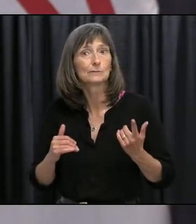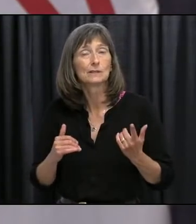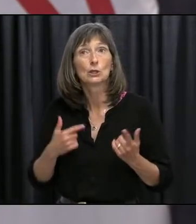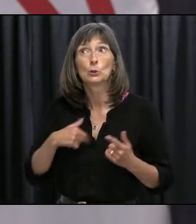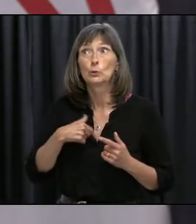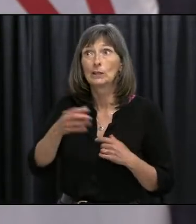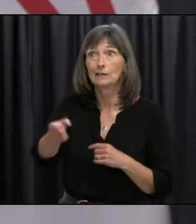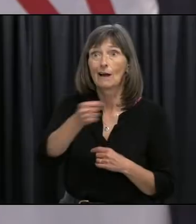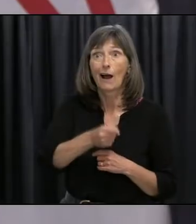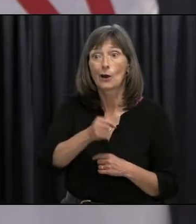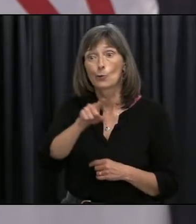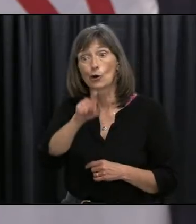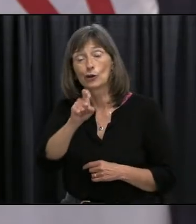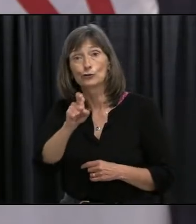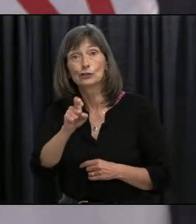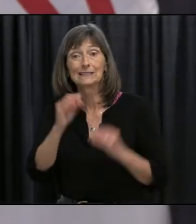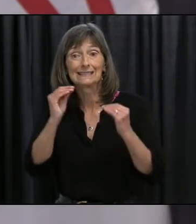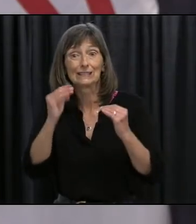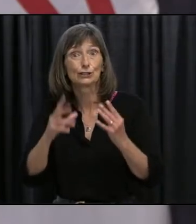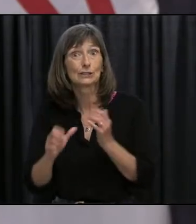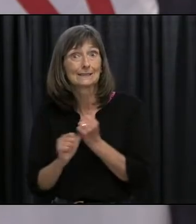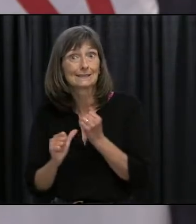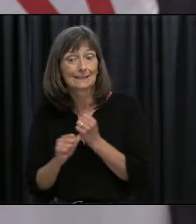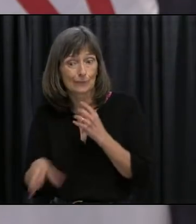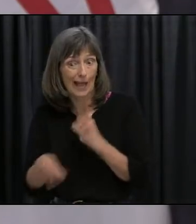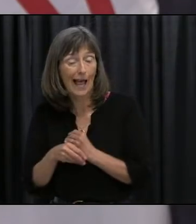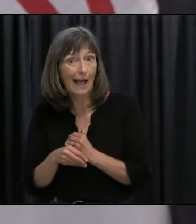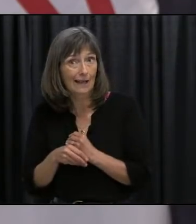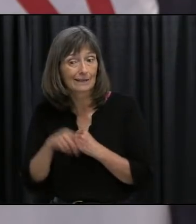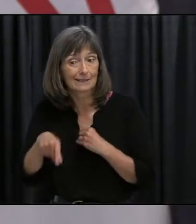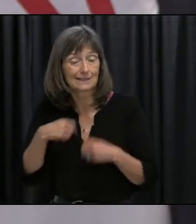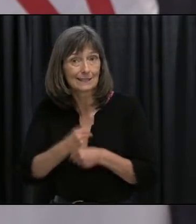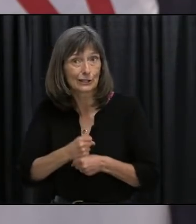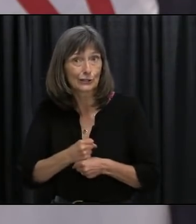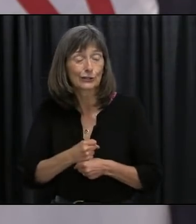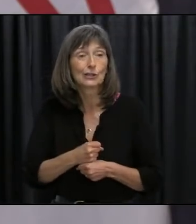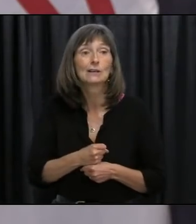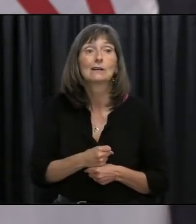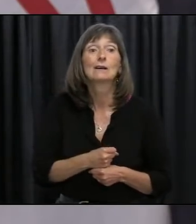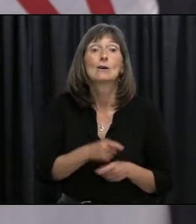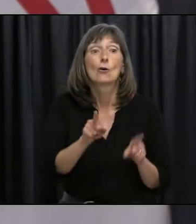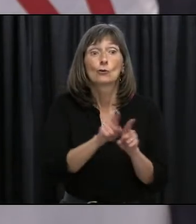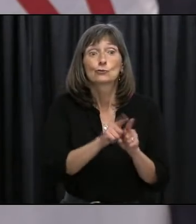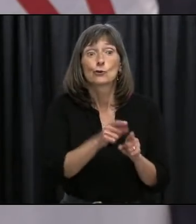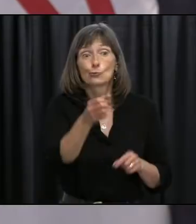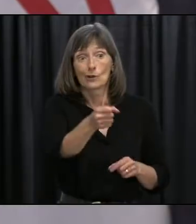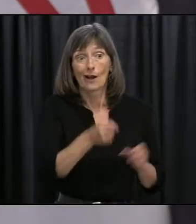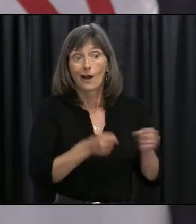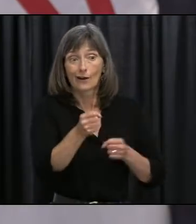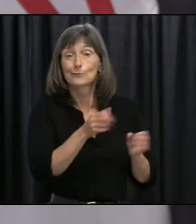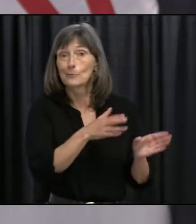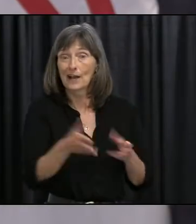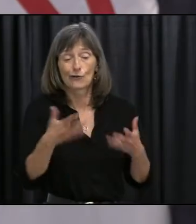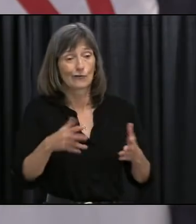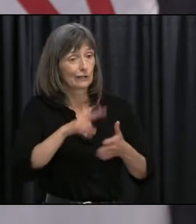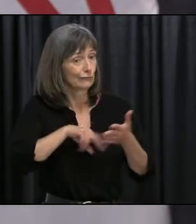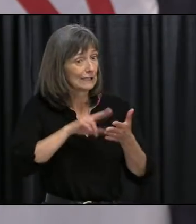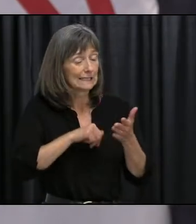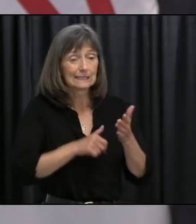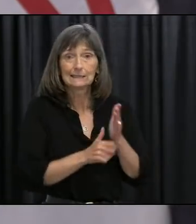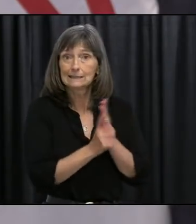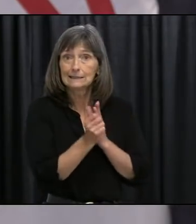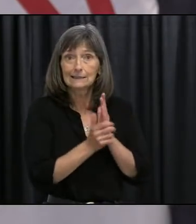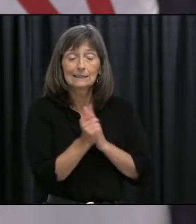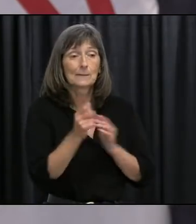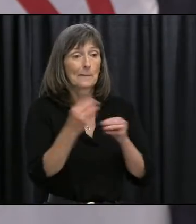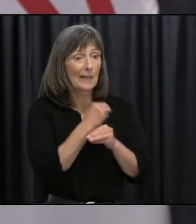instructional assistants that will go into the school system this year as additional teachers, reading specialists,